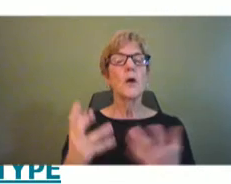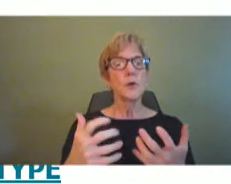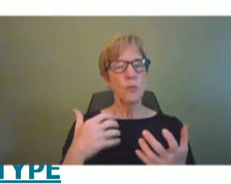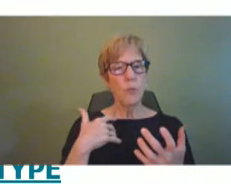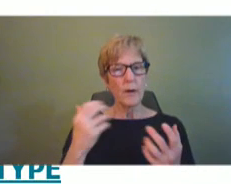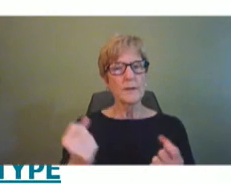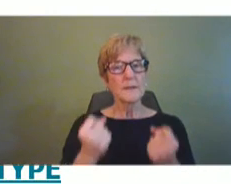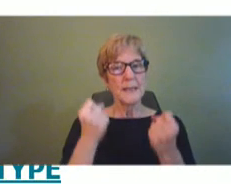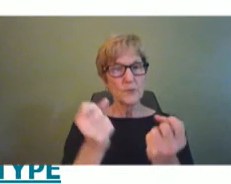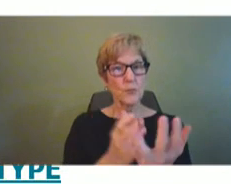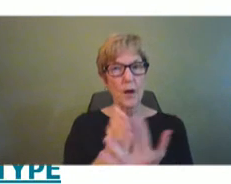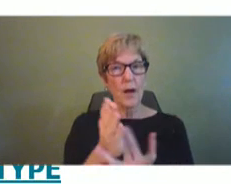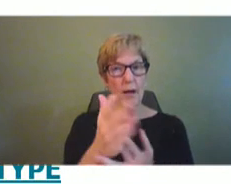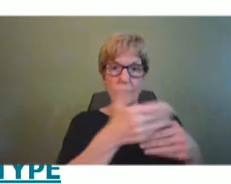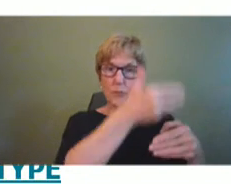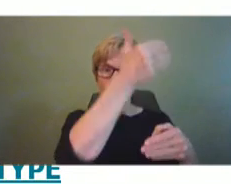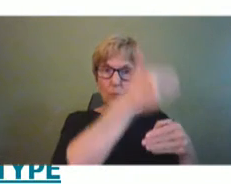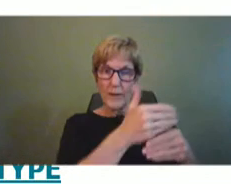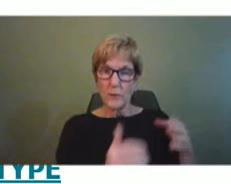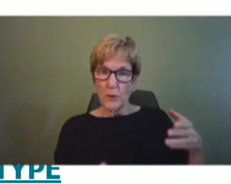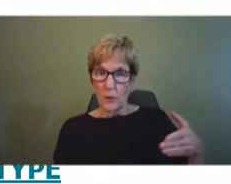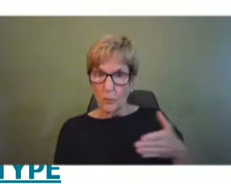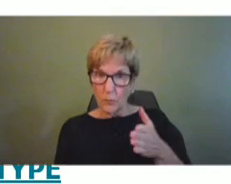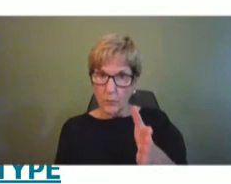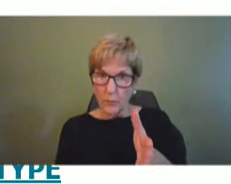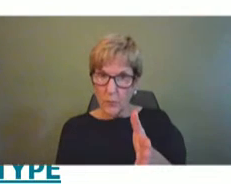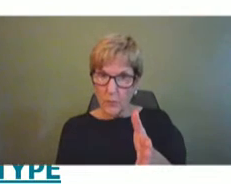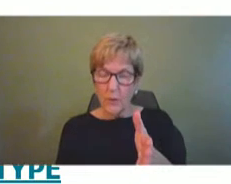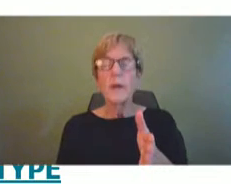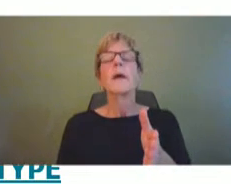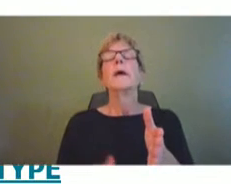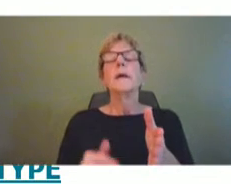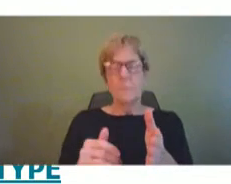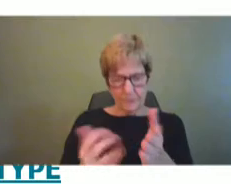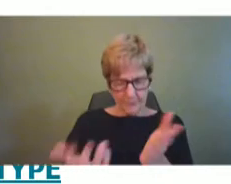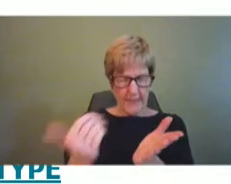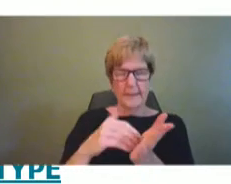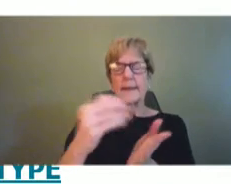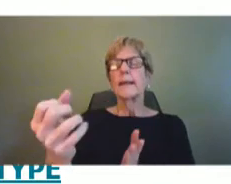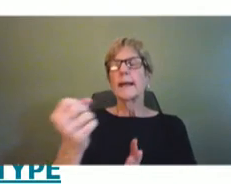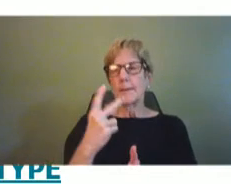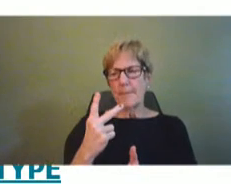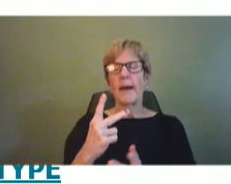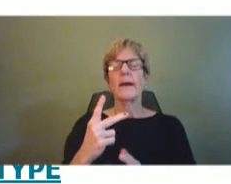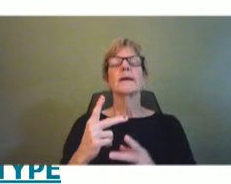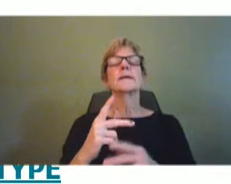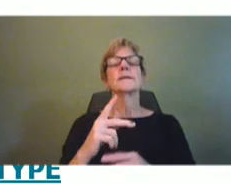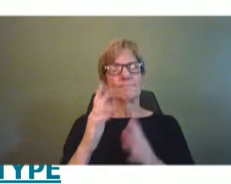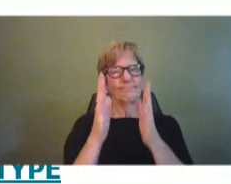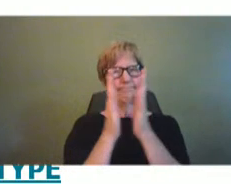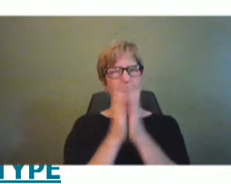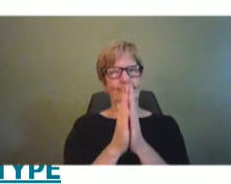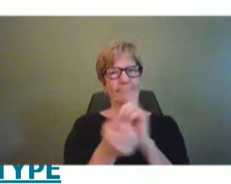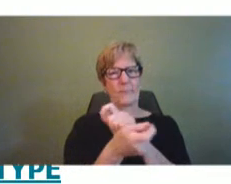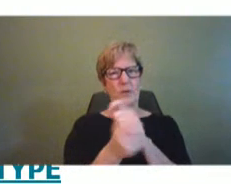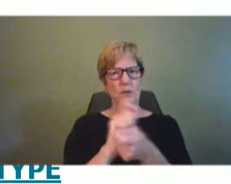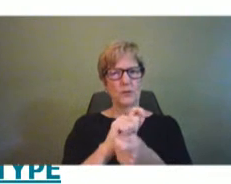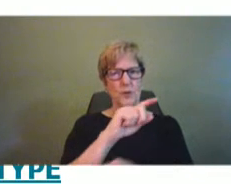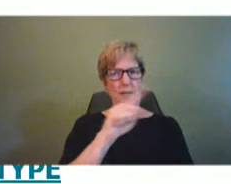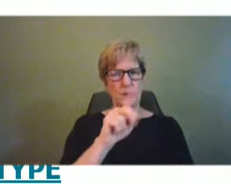window you will need to come through the rezoning process that comes in front of council to ask for a